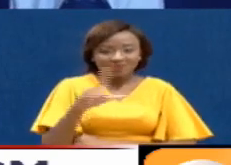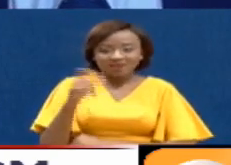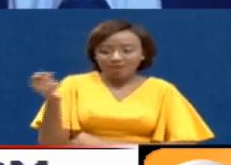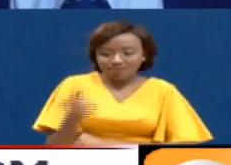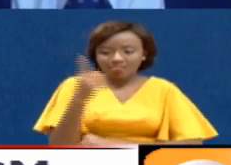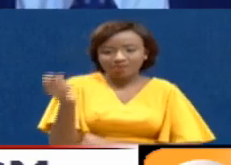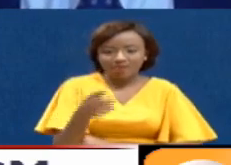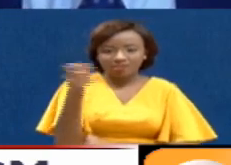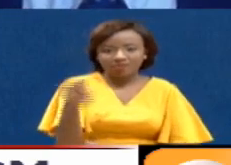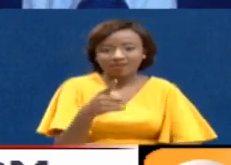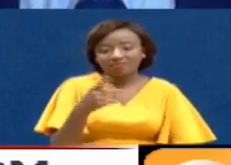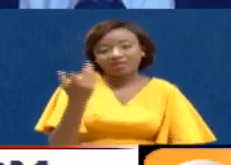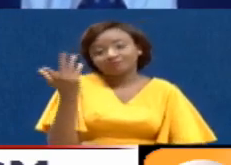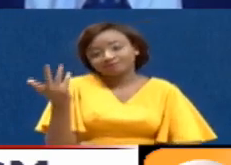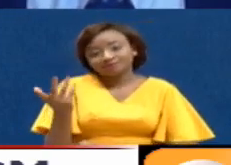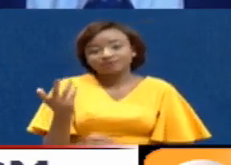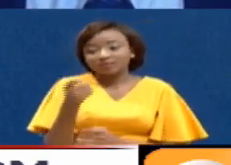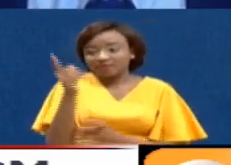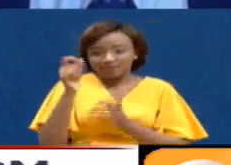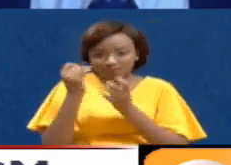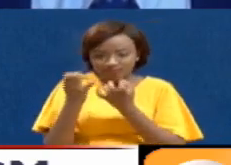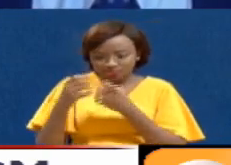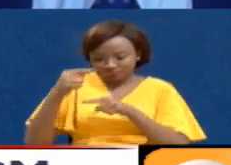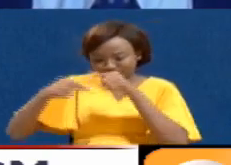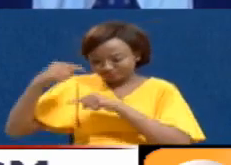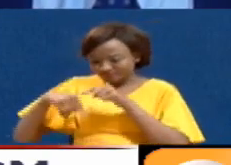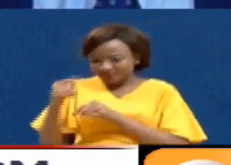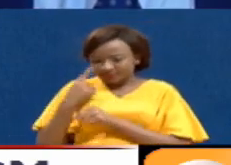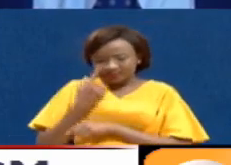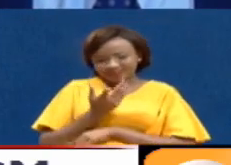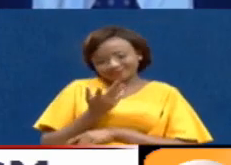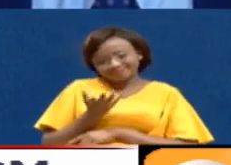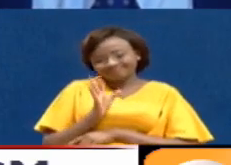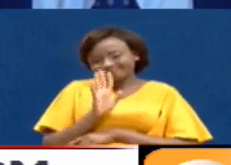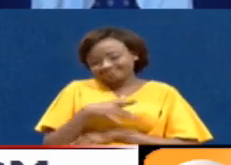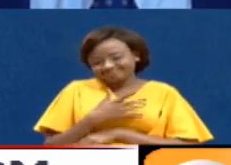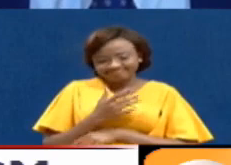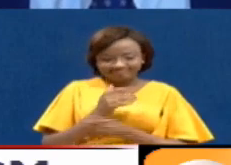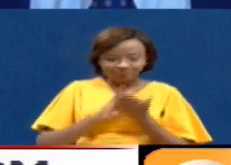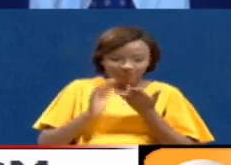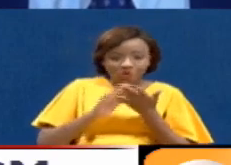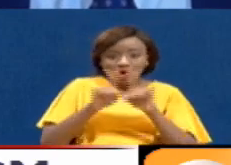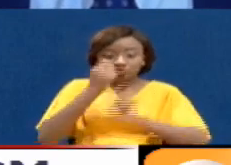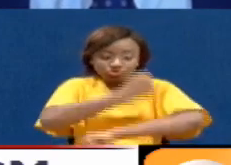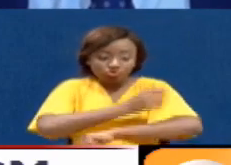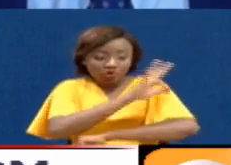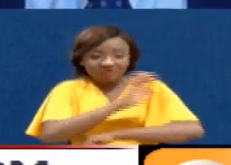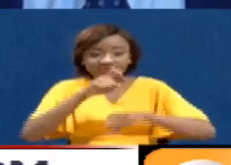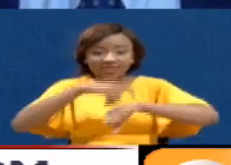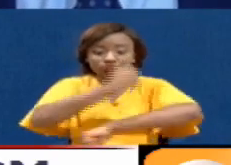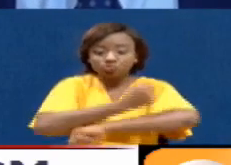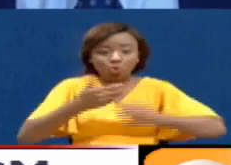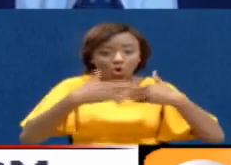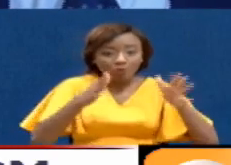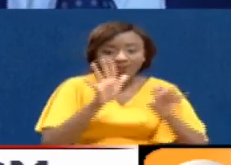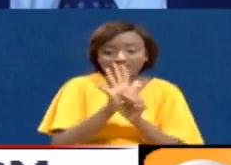monthly bills for consumers, that they should look at, in a way, pushing those for now. And also the issue of school fees. When schools reopen,